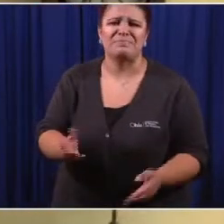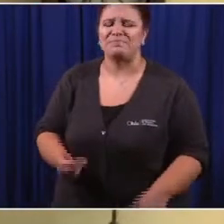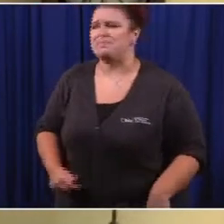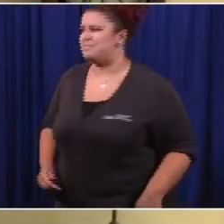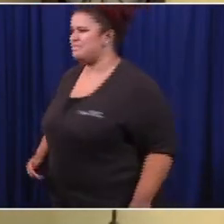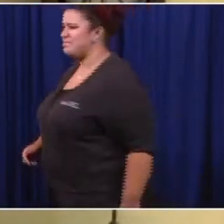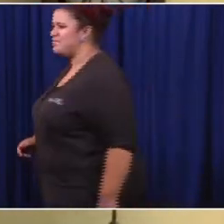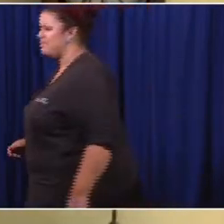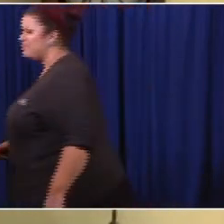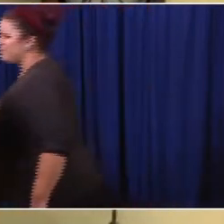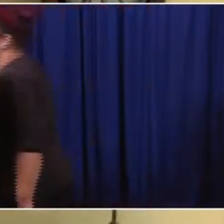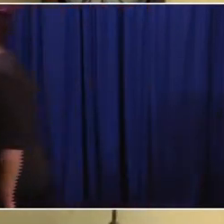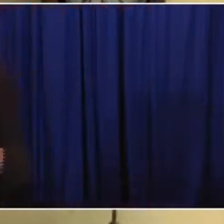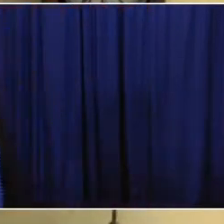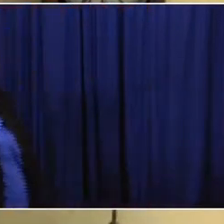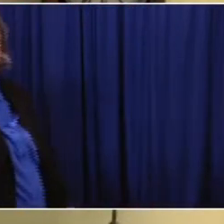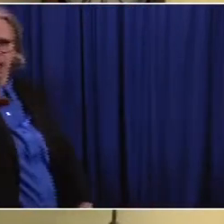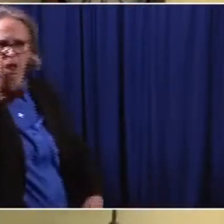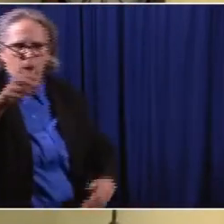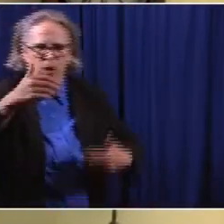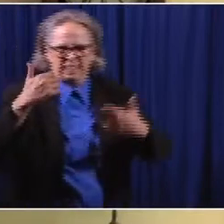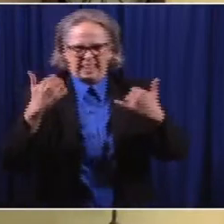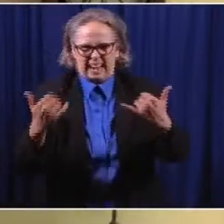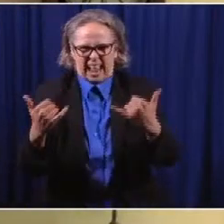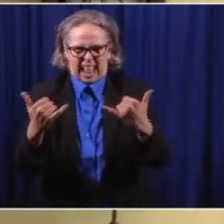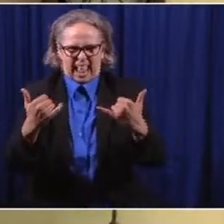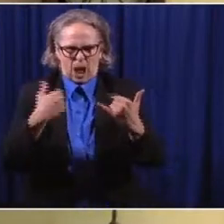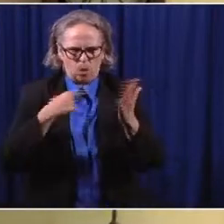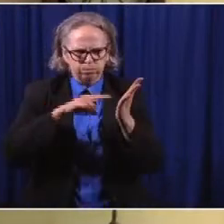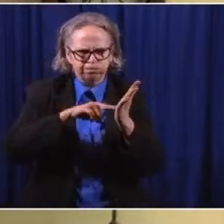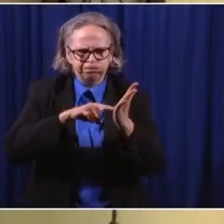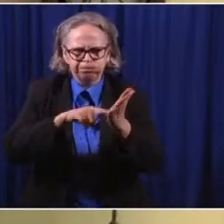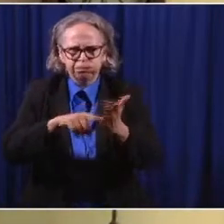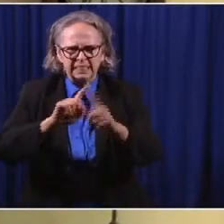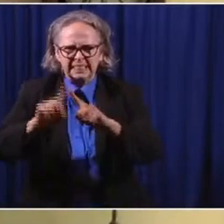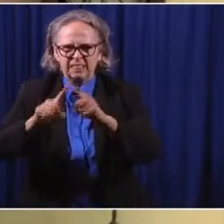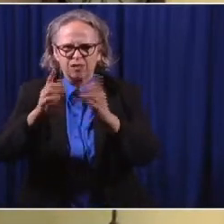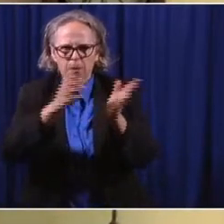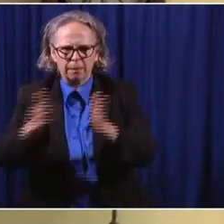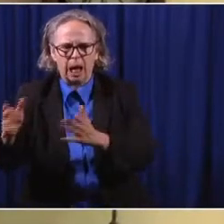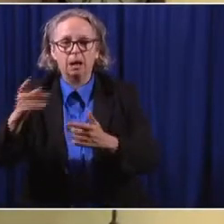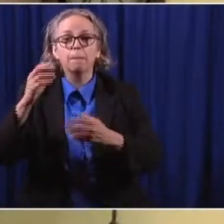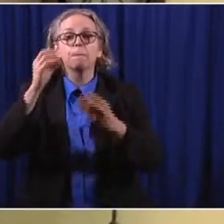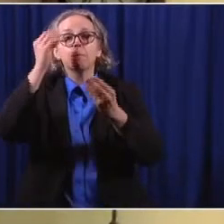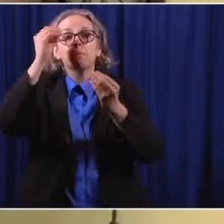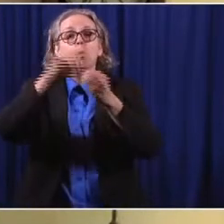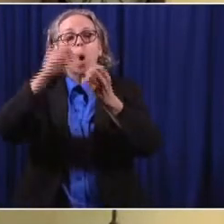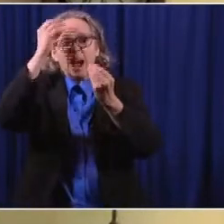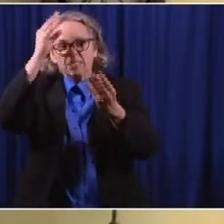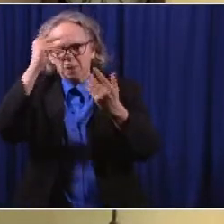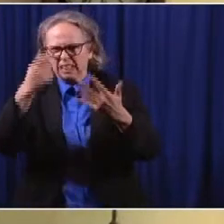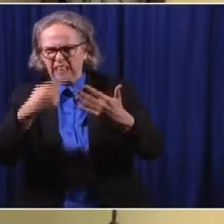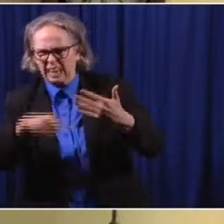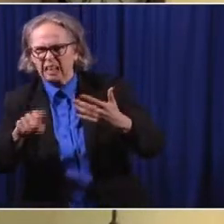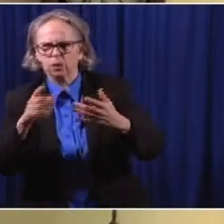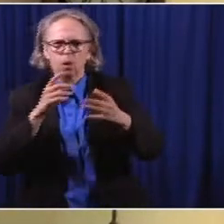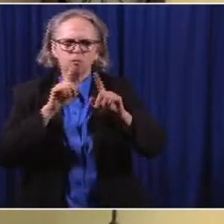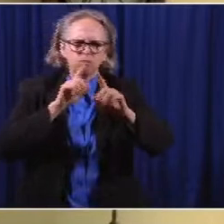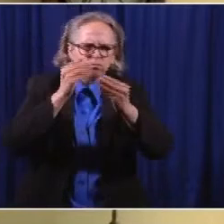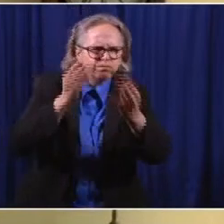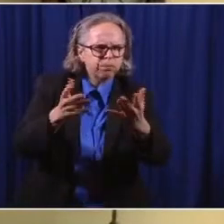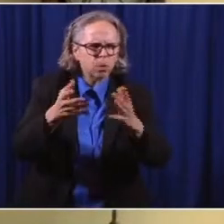can give you next time a full report of all the different things that we're looking at and the process that we're